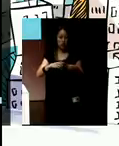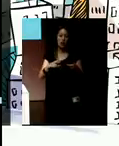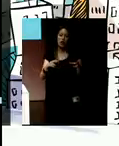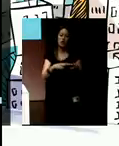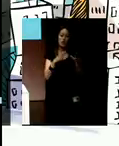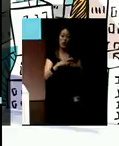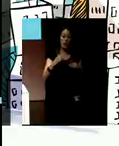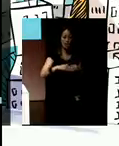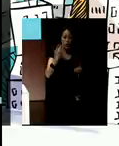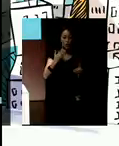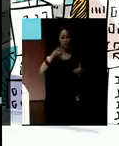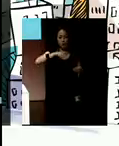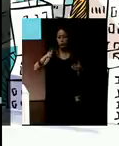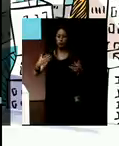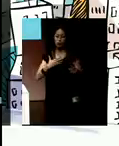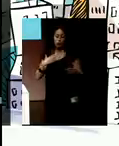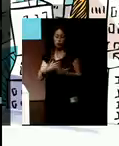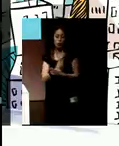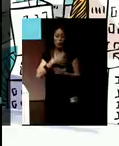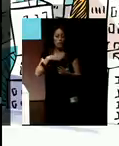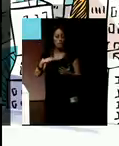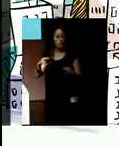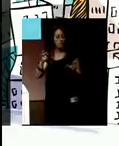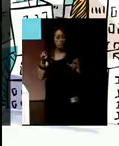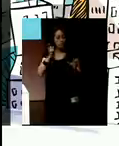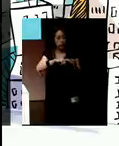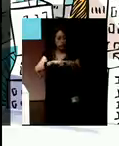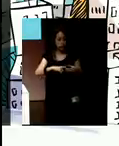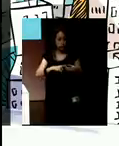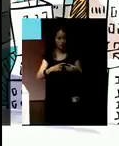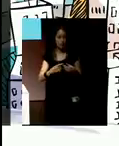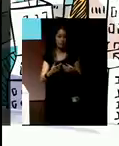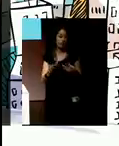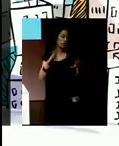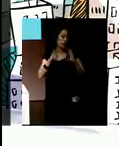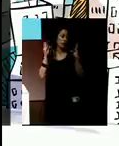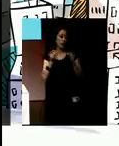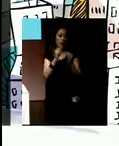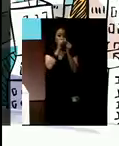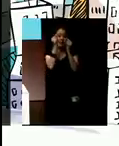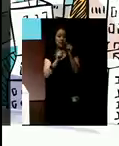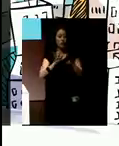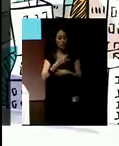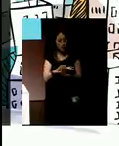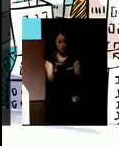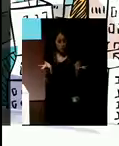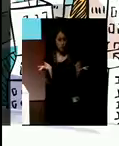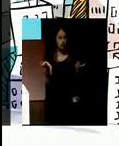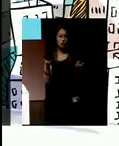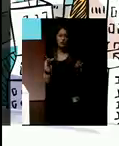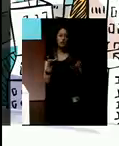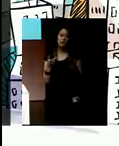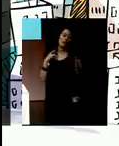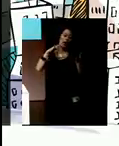And to say it very shortly, the Design for All approach and methodology translates